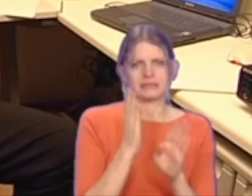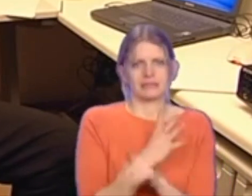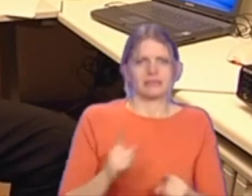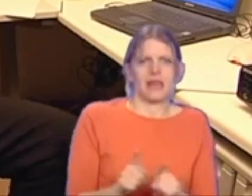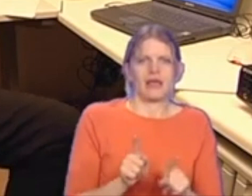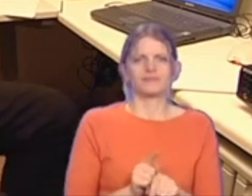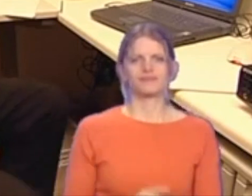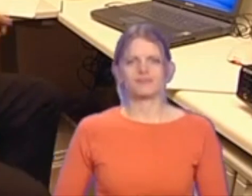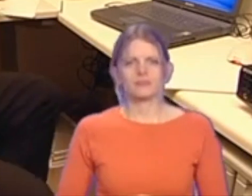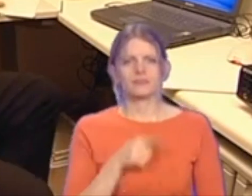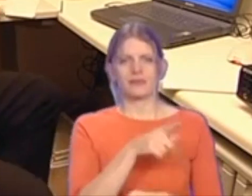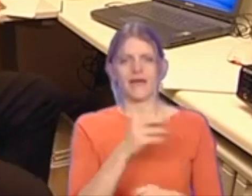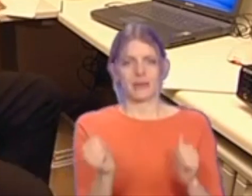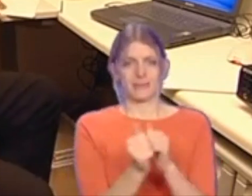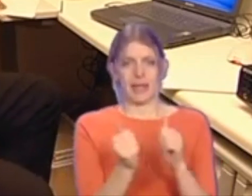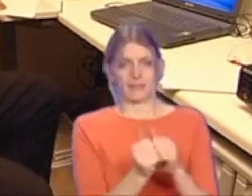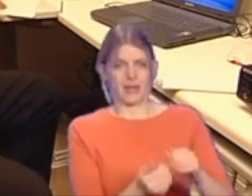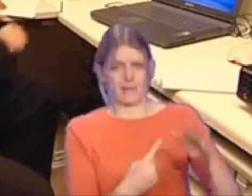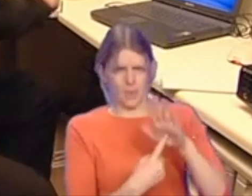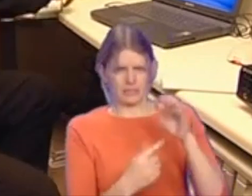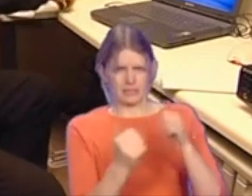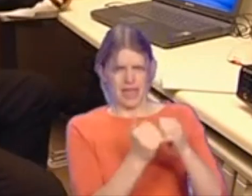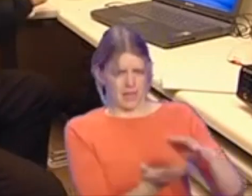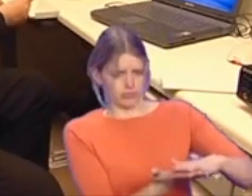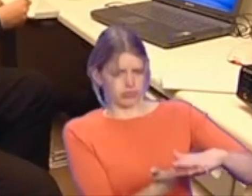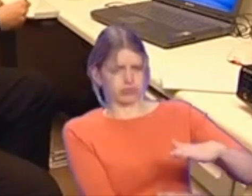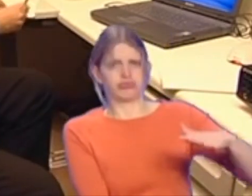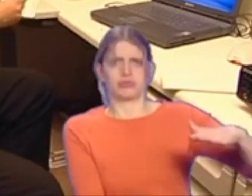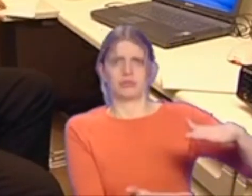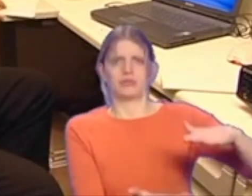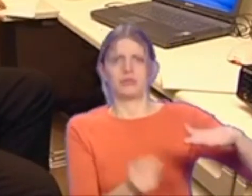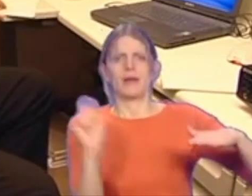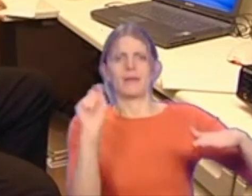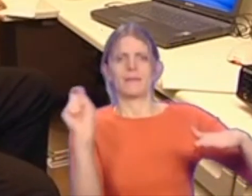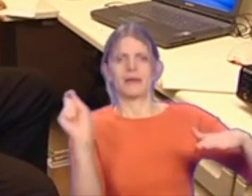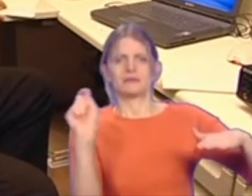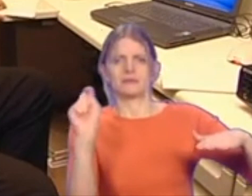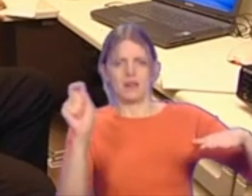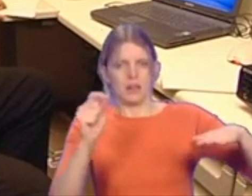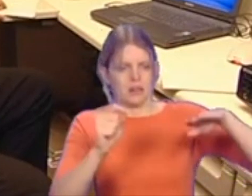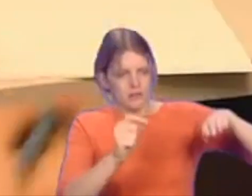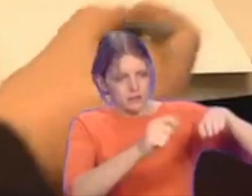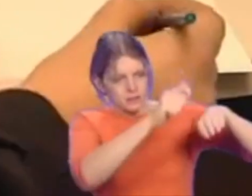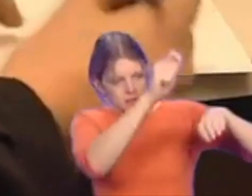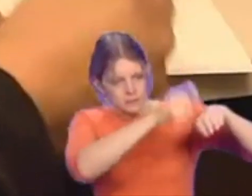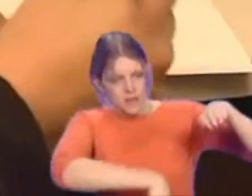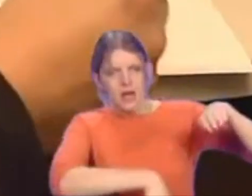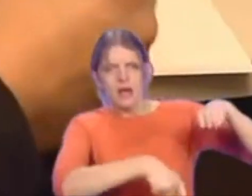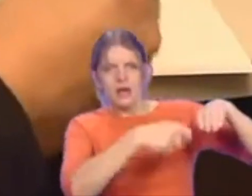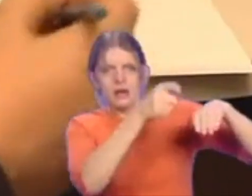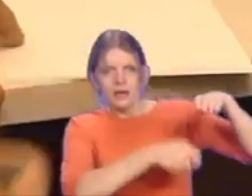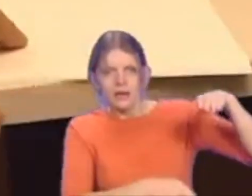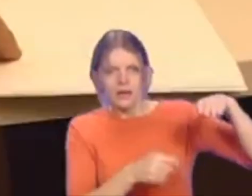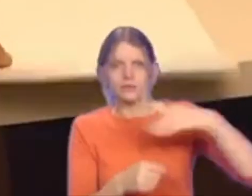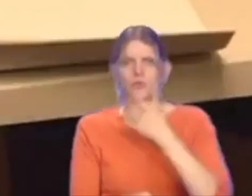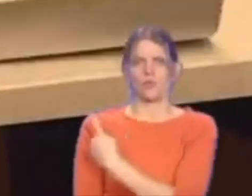world. Similarly, if you have a pile of papers like this and you're going to put a mark on them so you know that they've been disturbed, don't do it here because anybody